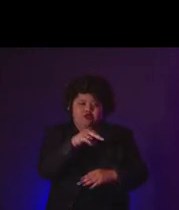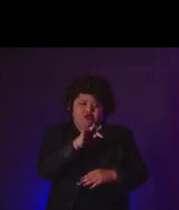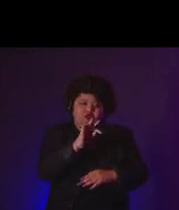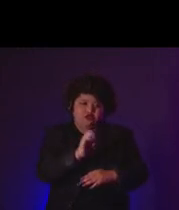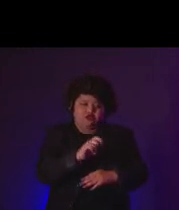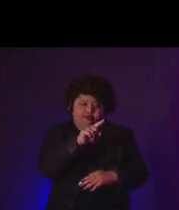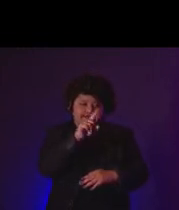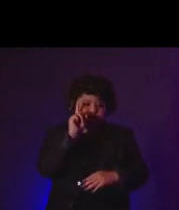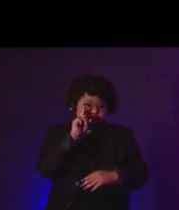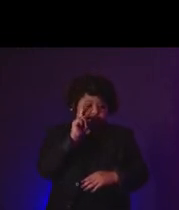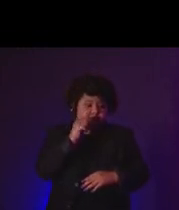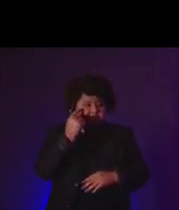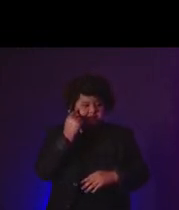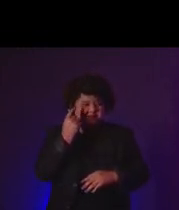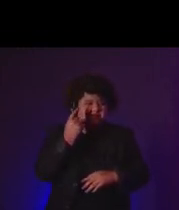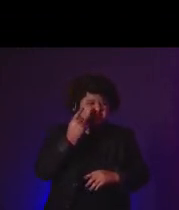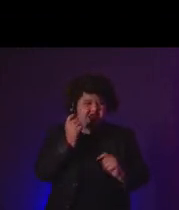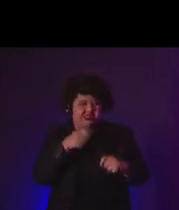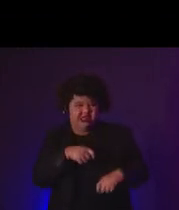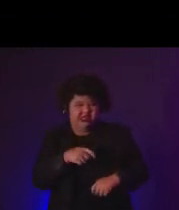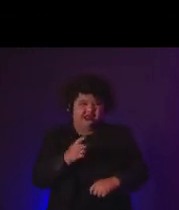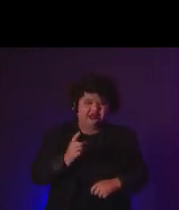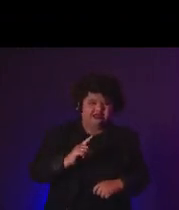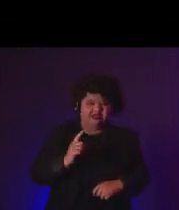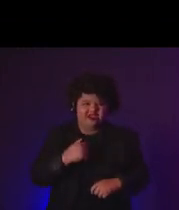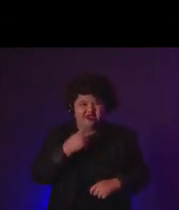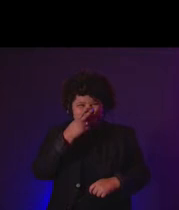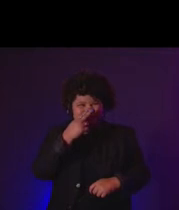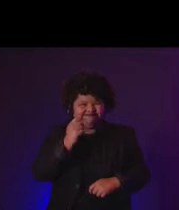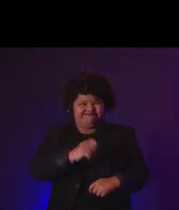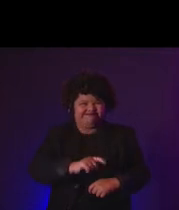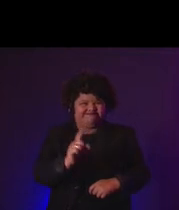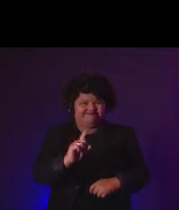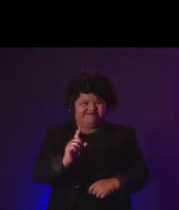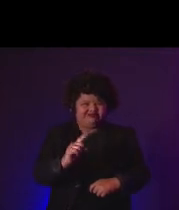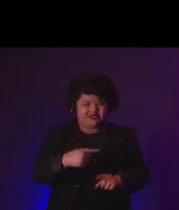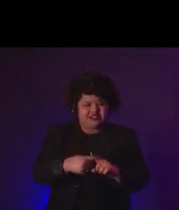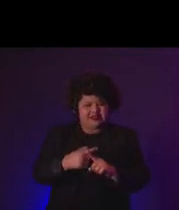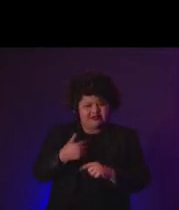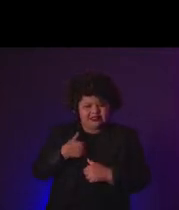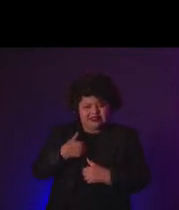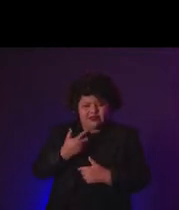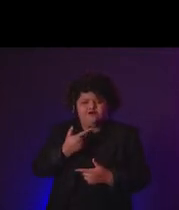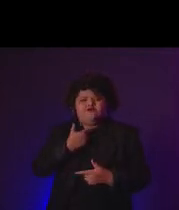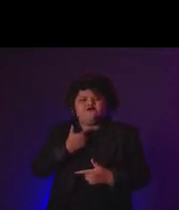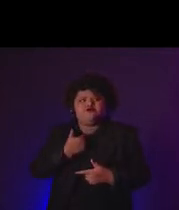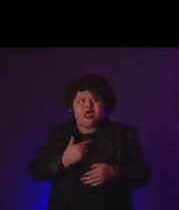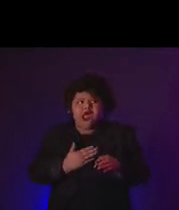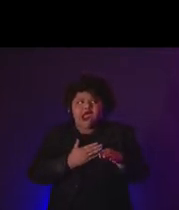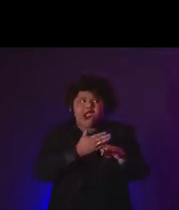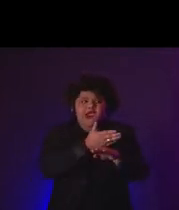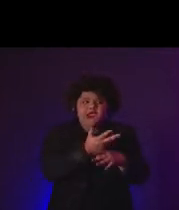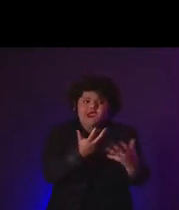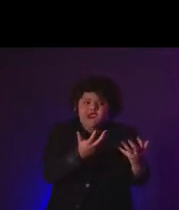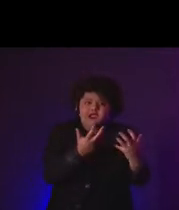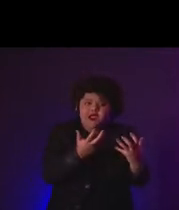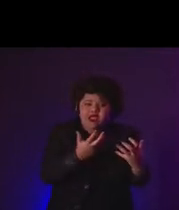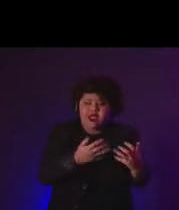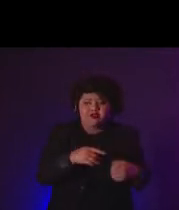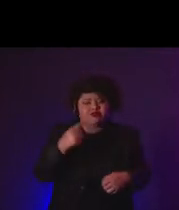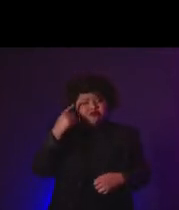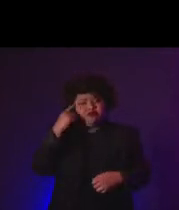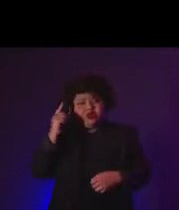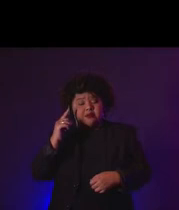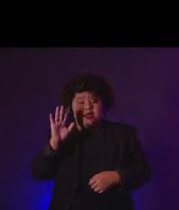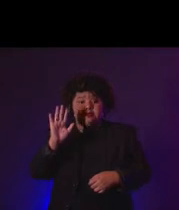I had the inside track, and I didn't know why at the time, but I had polling experience from the St. Pete Times and the